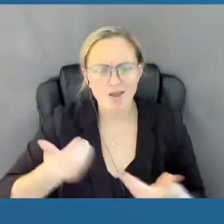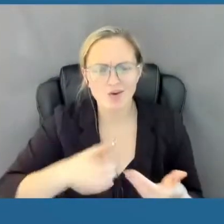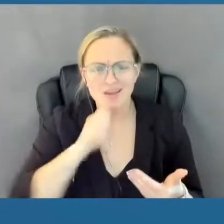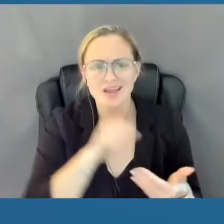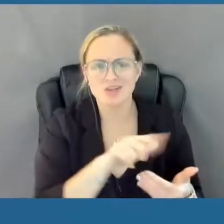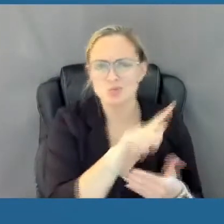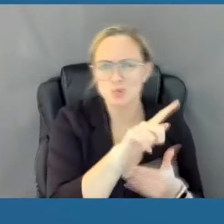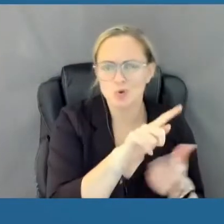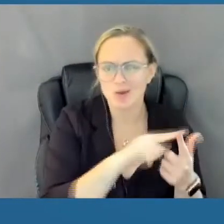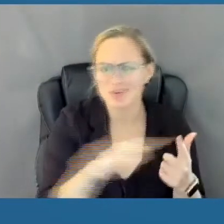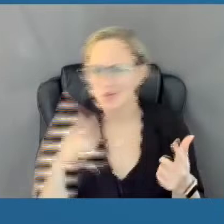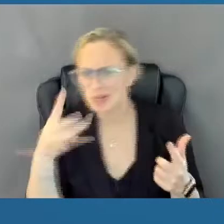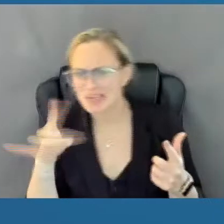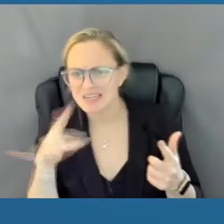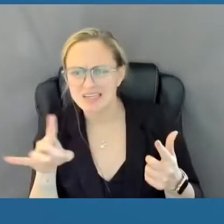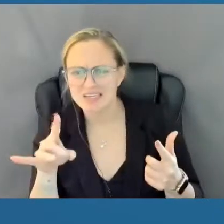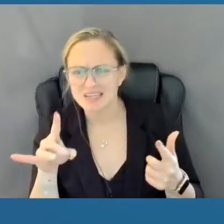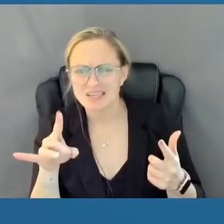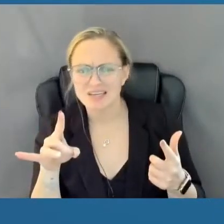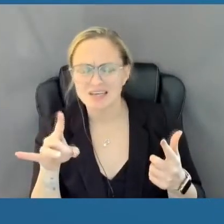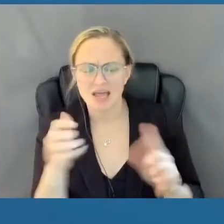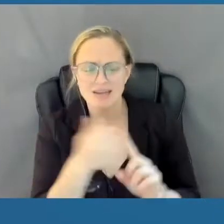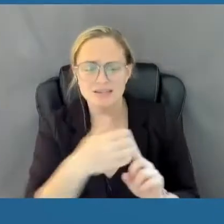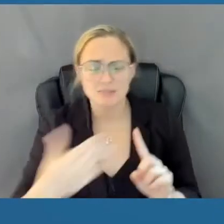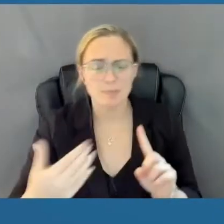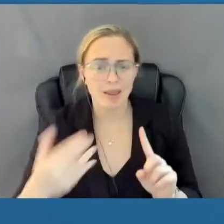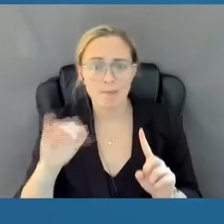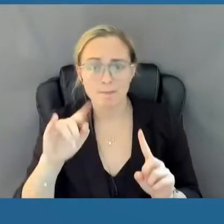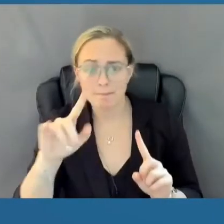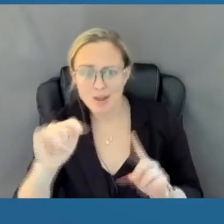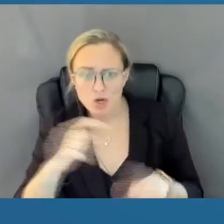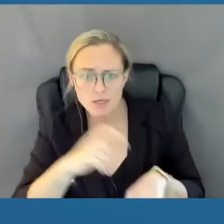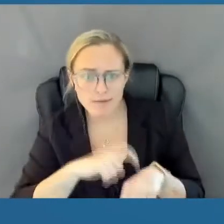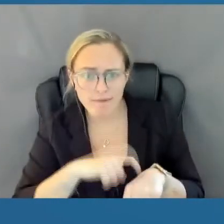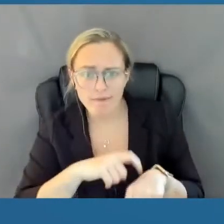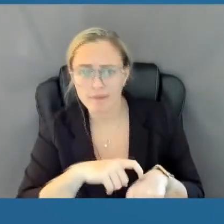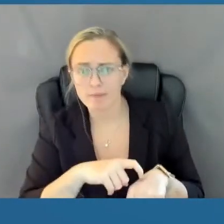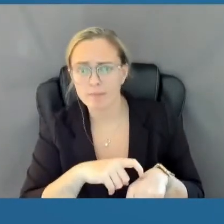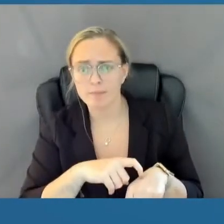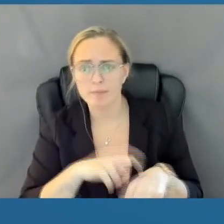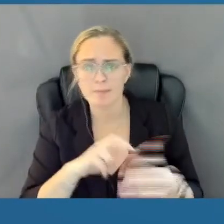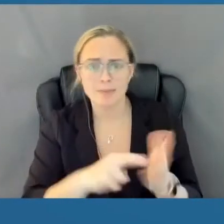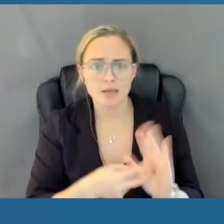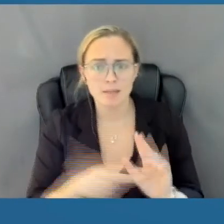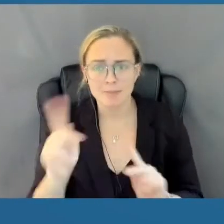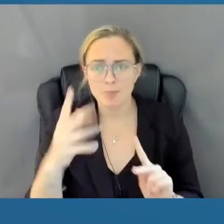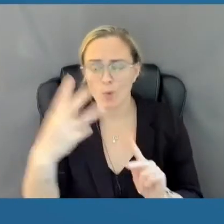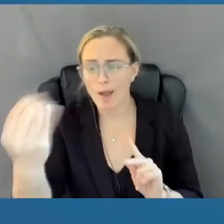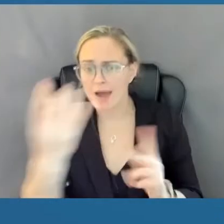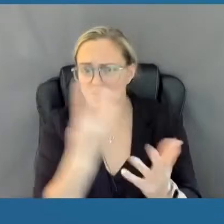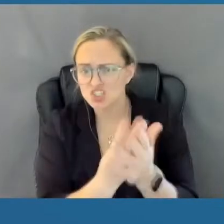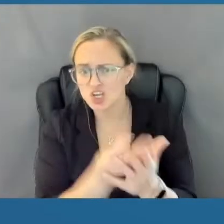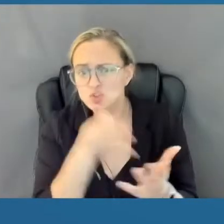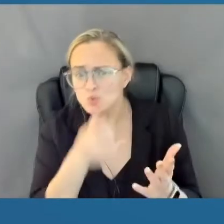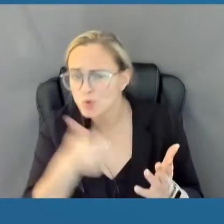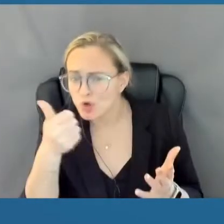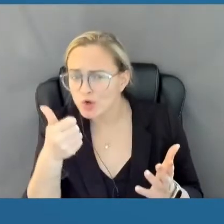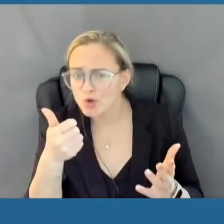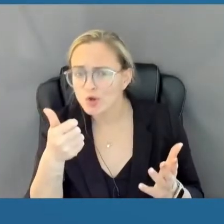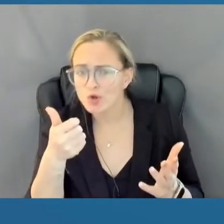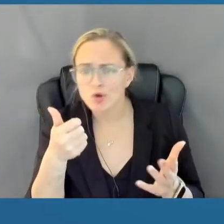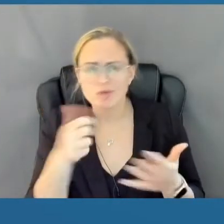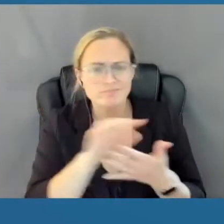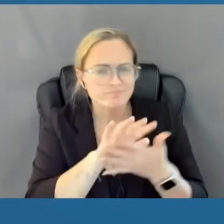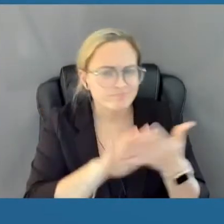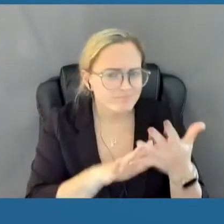18 and to expand merit time and essentially getting people out of prison a little bit faster. Are any of those in